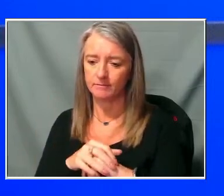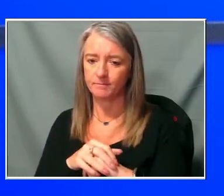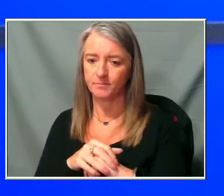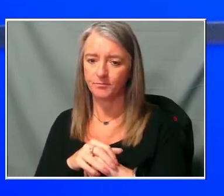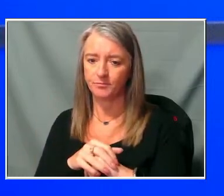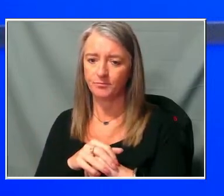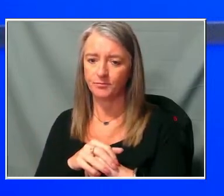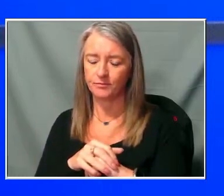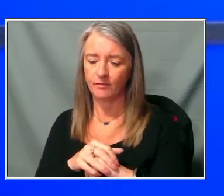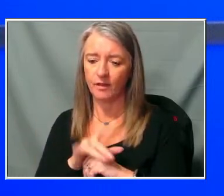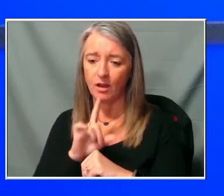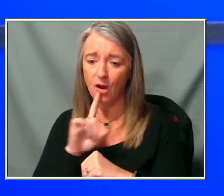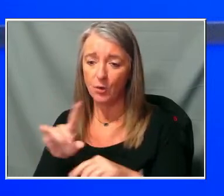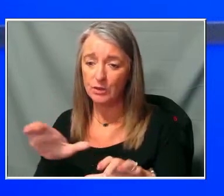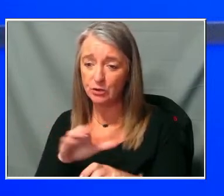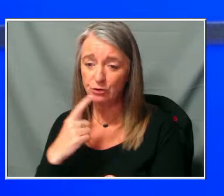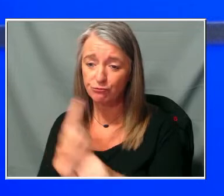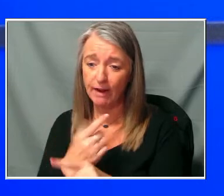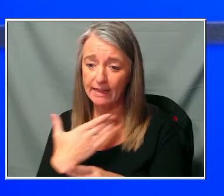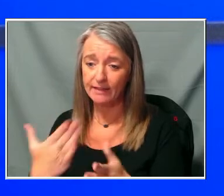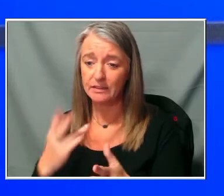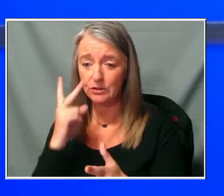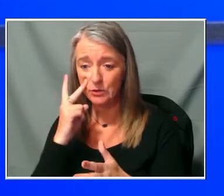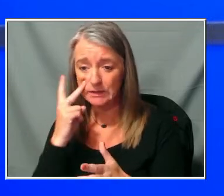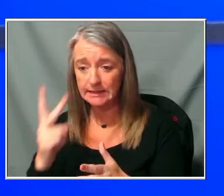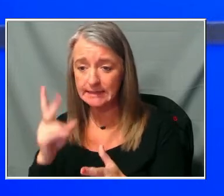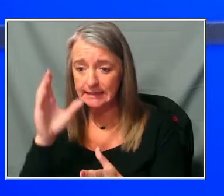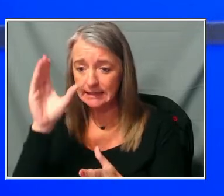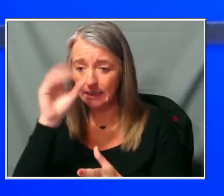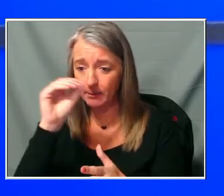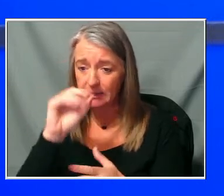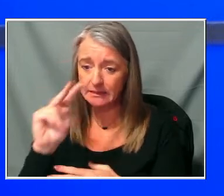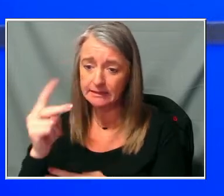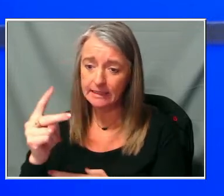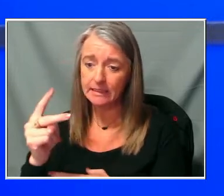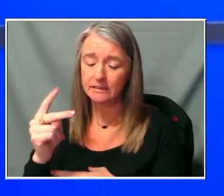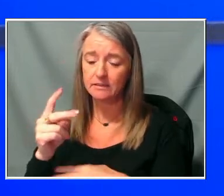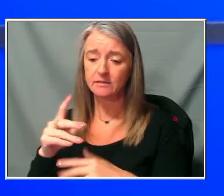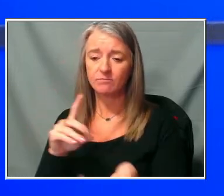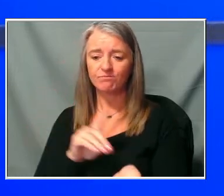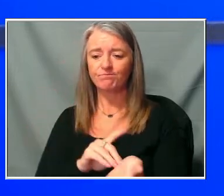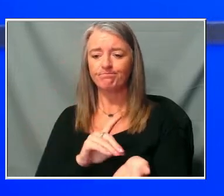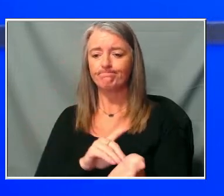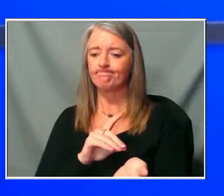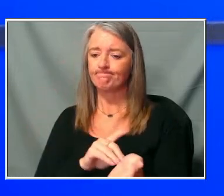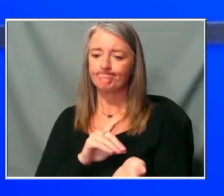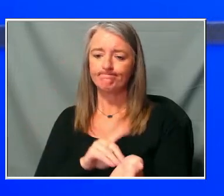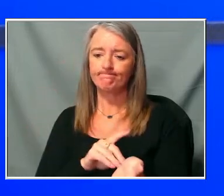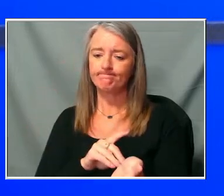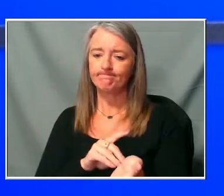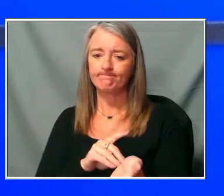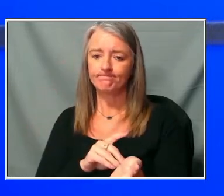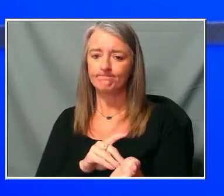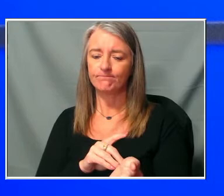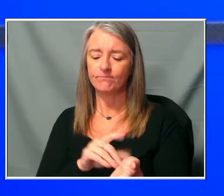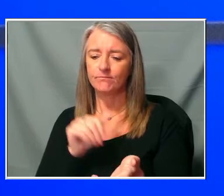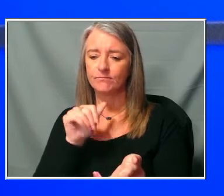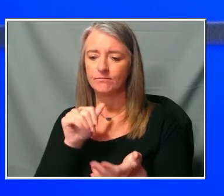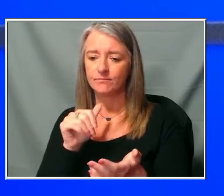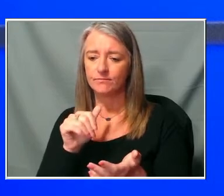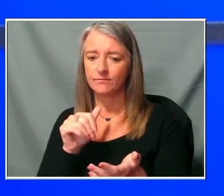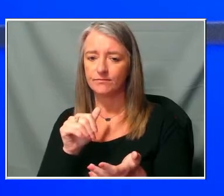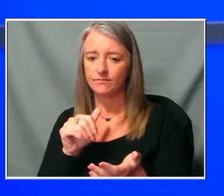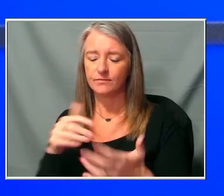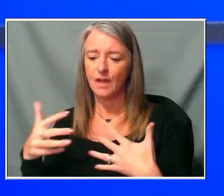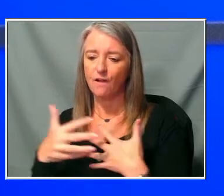are we doing the right thing? Should I seek a second opinion? Should I do this? I don't think doctors are unafraid or